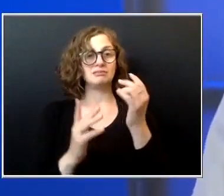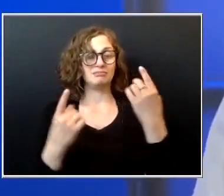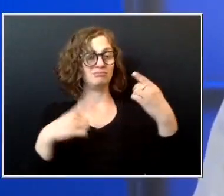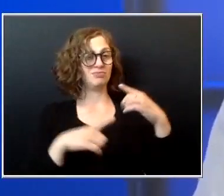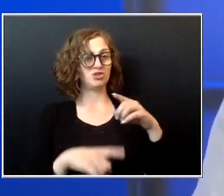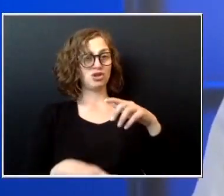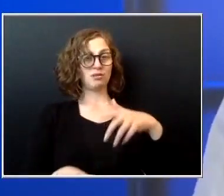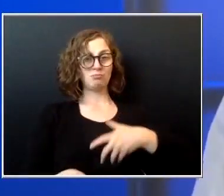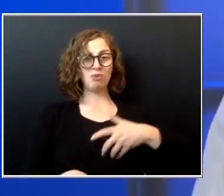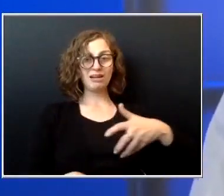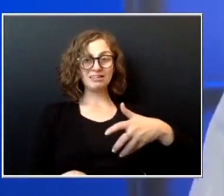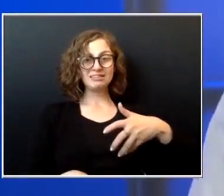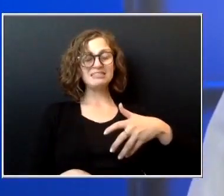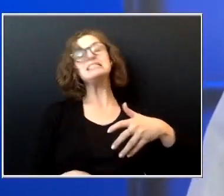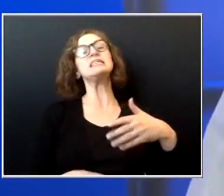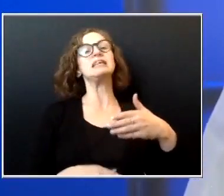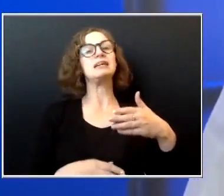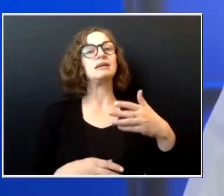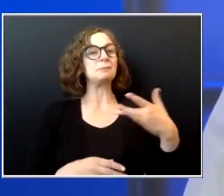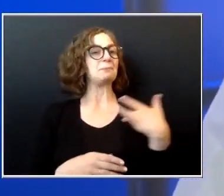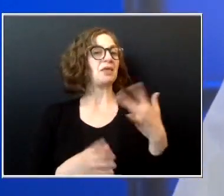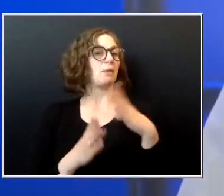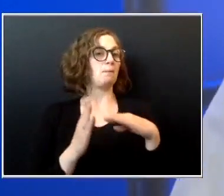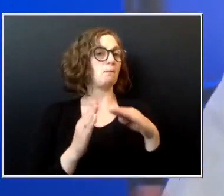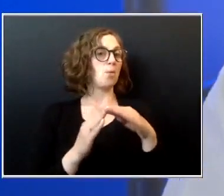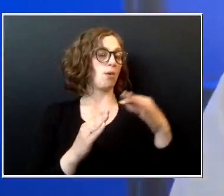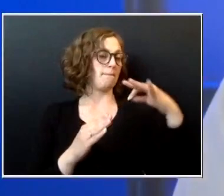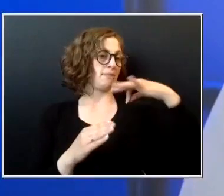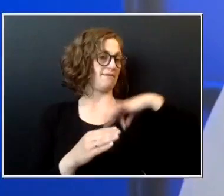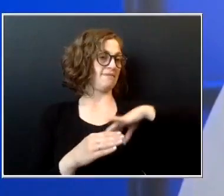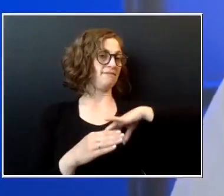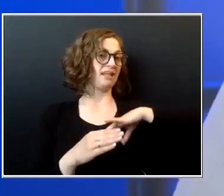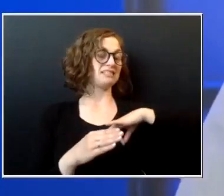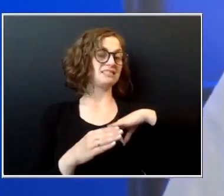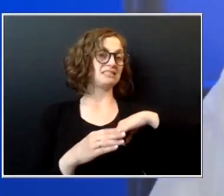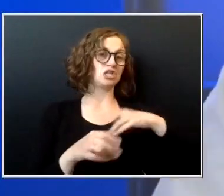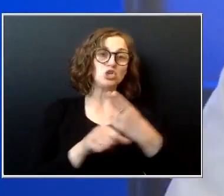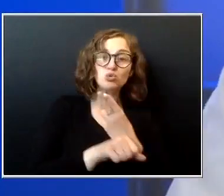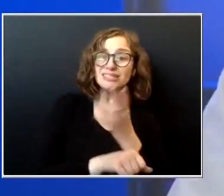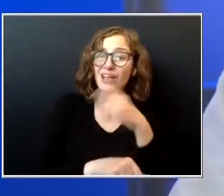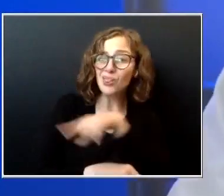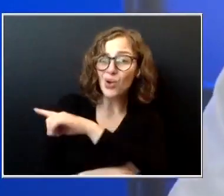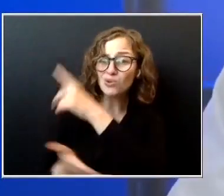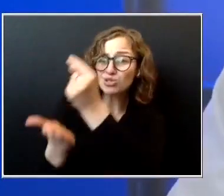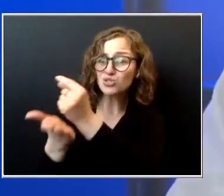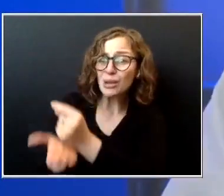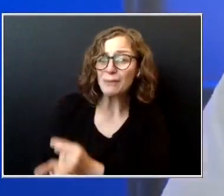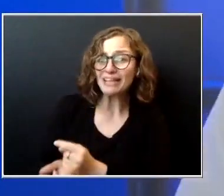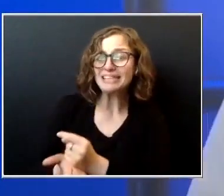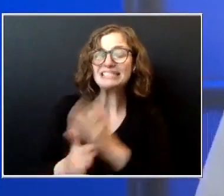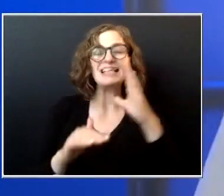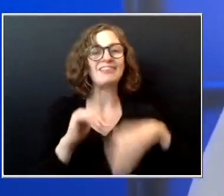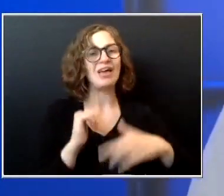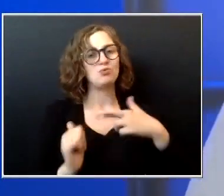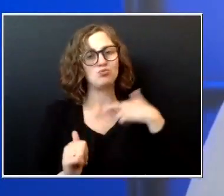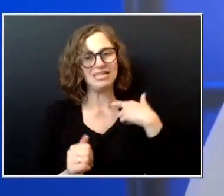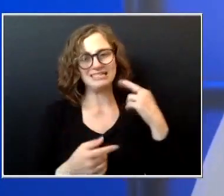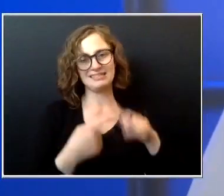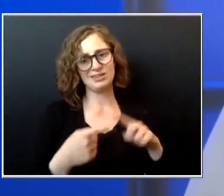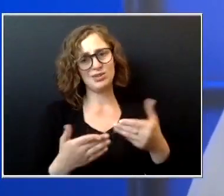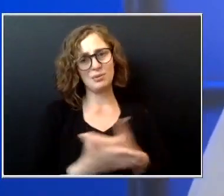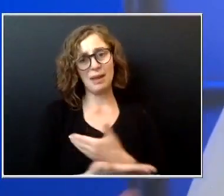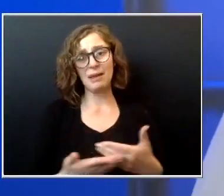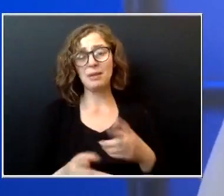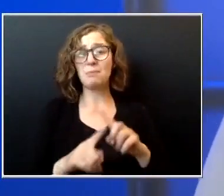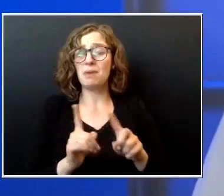more benefits of that mom going through getting treated than there are risks to the baby. And people just don't